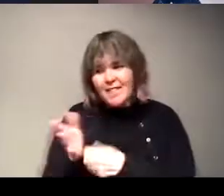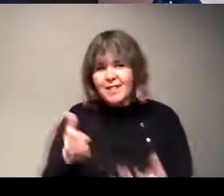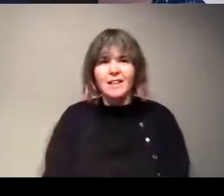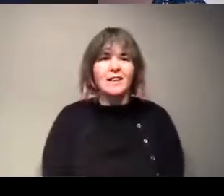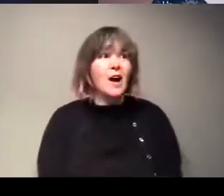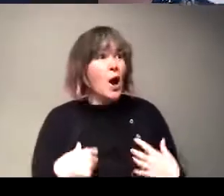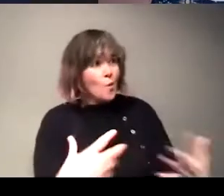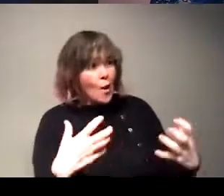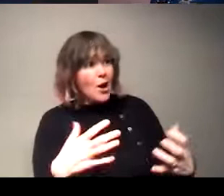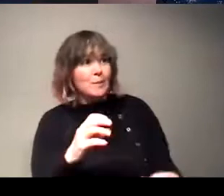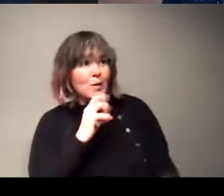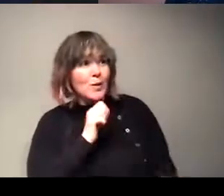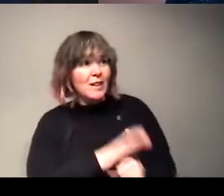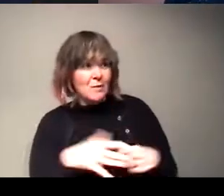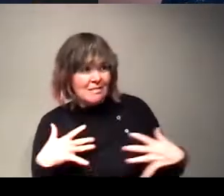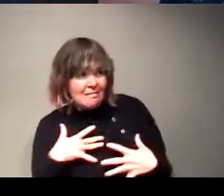want to be, but I'm so scared."